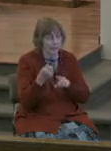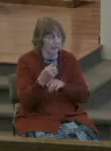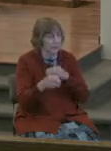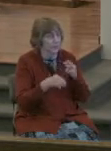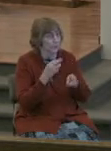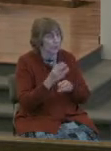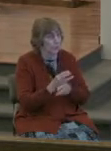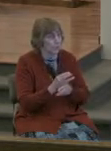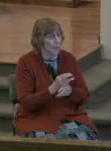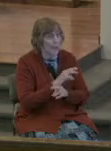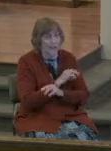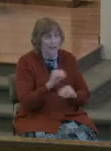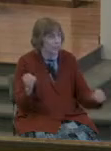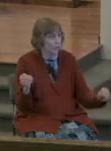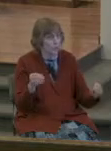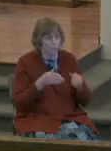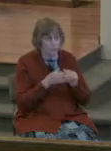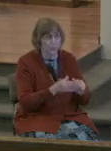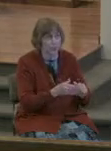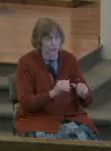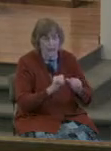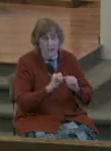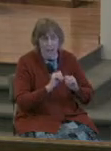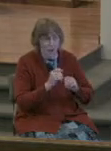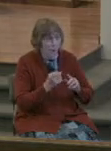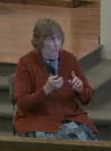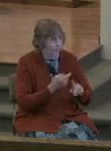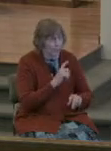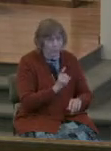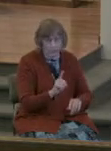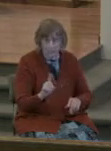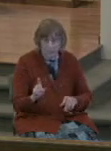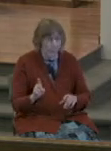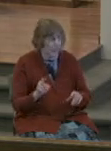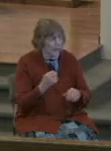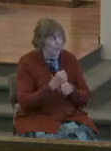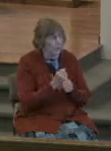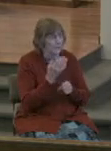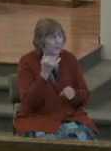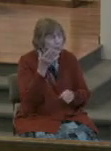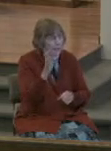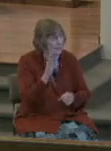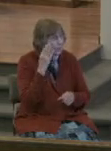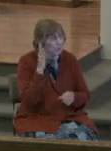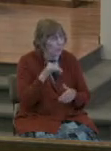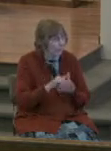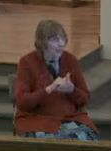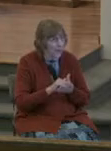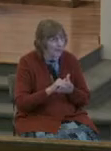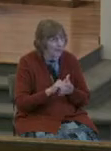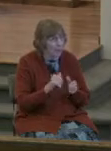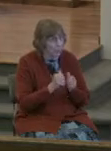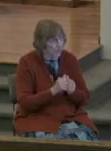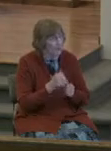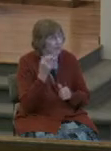world. They have no direction. They don't know where they come from, that they're created by God with a purpose.